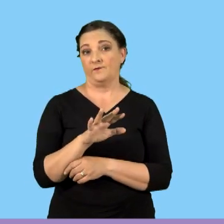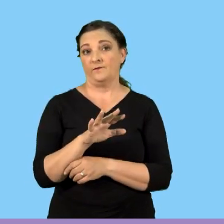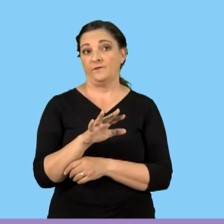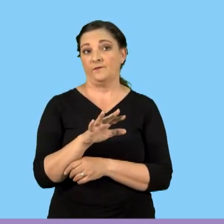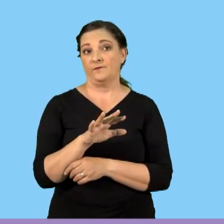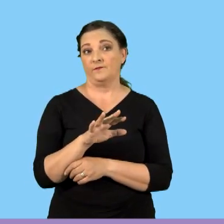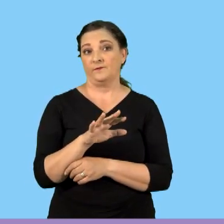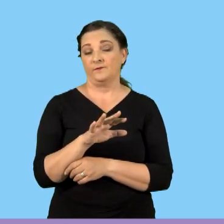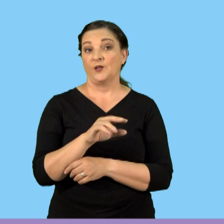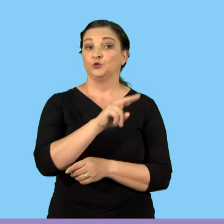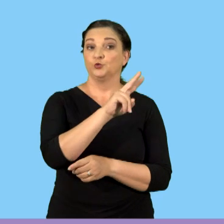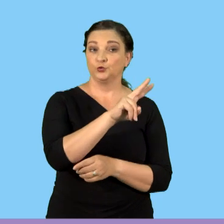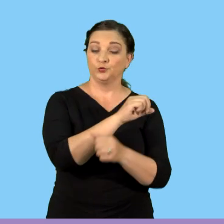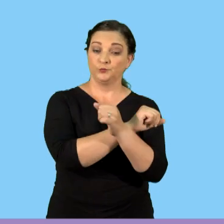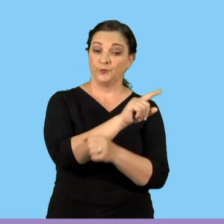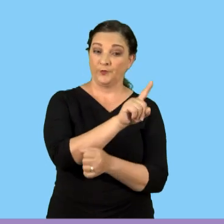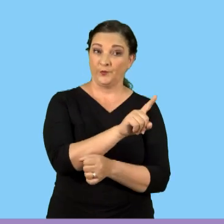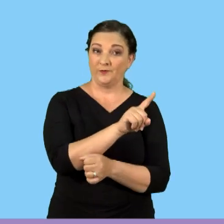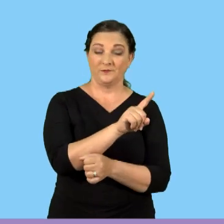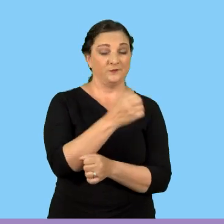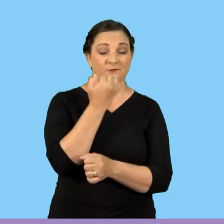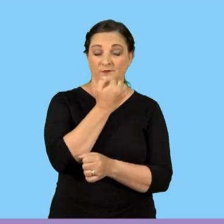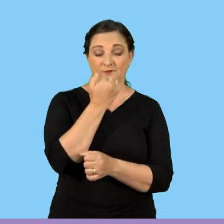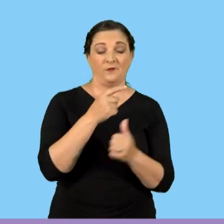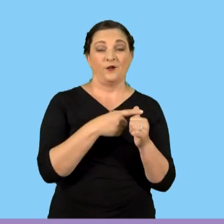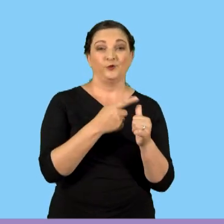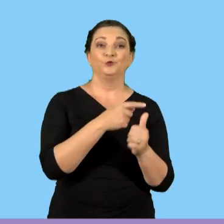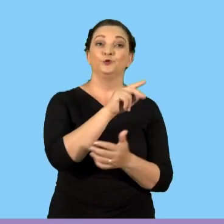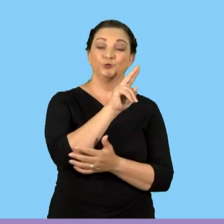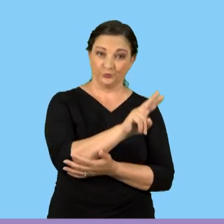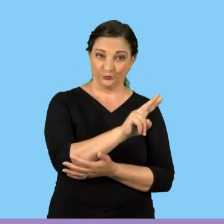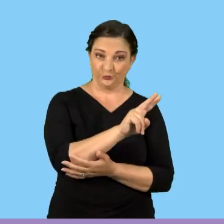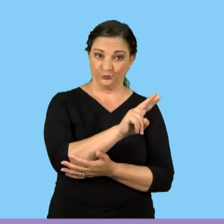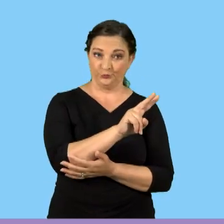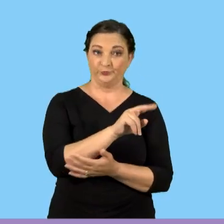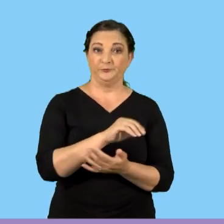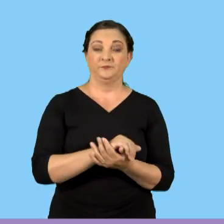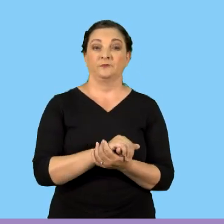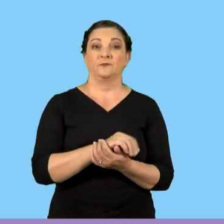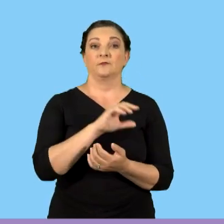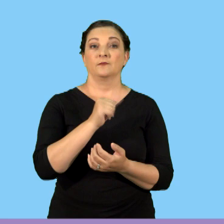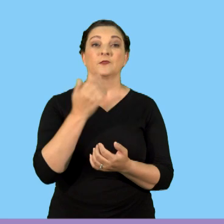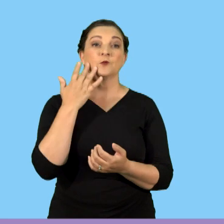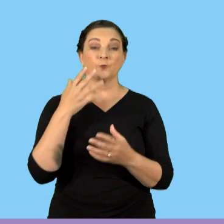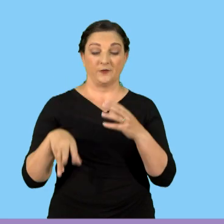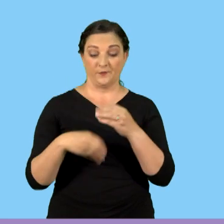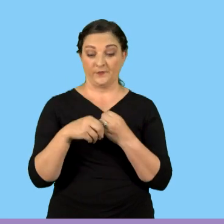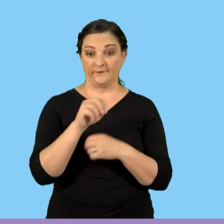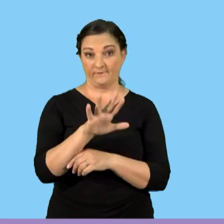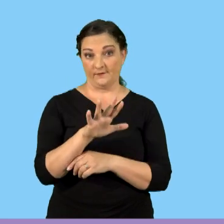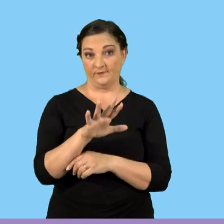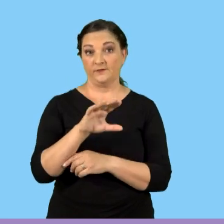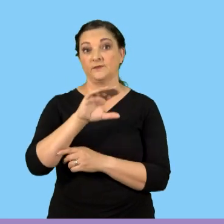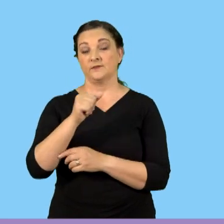we add 5, that is going to give us, 2 multiplied by 1 is 2, not 1. 2 multiplied by 1 is